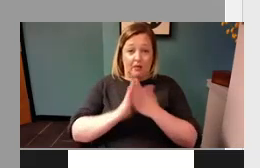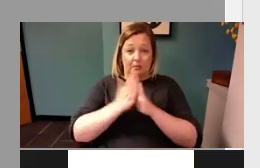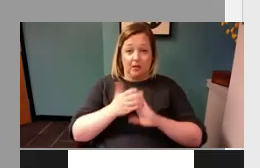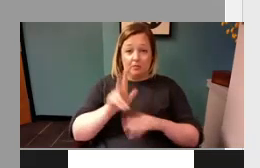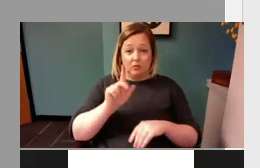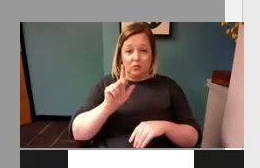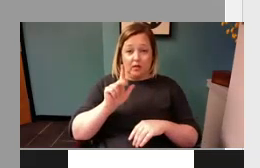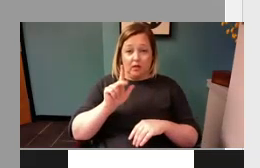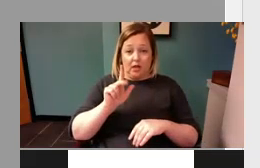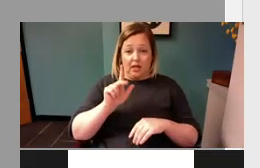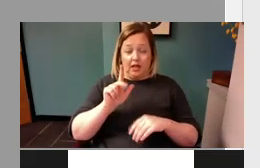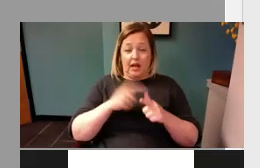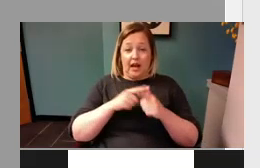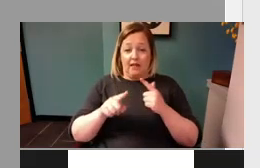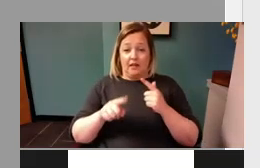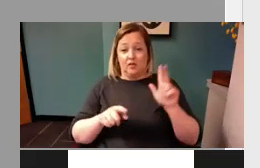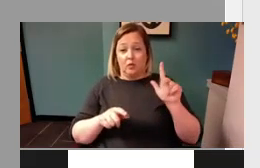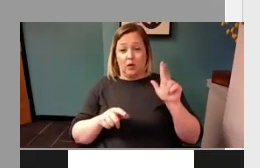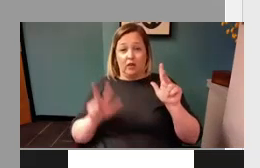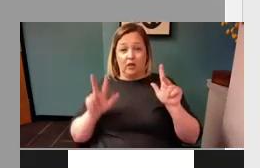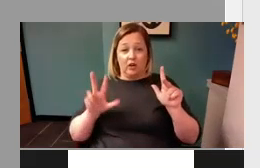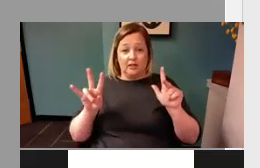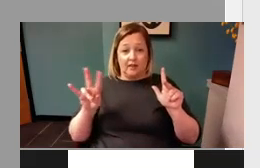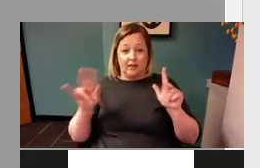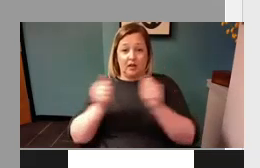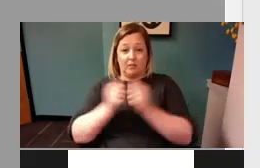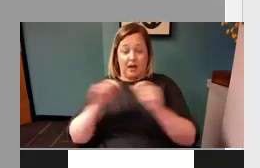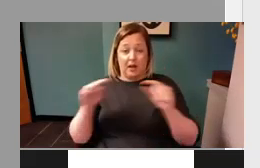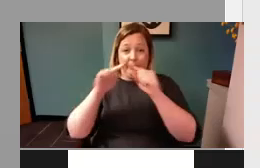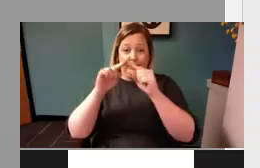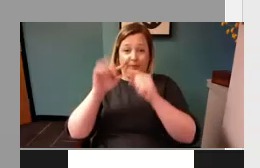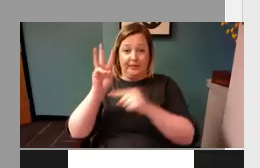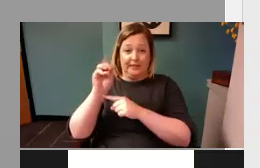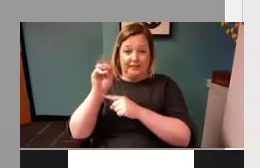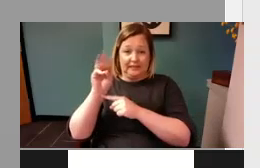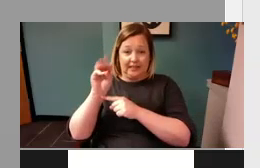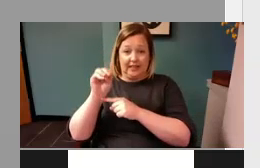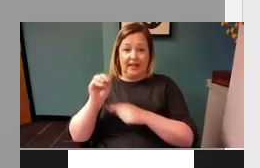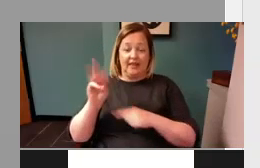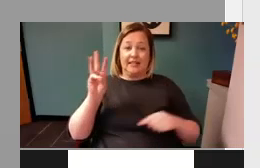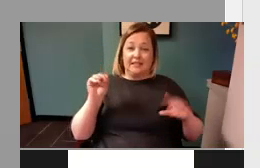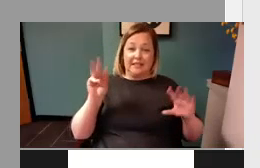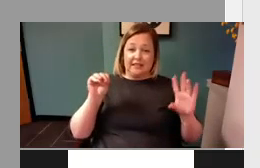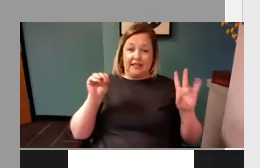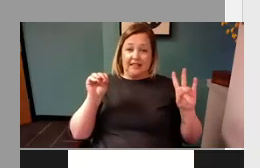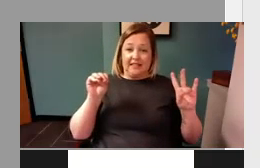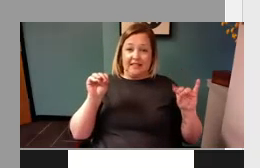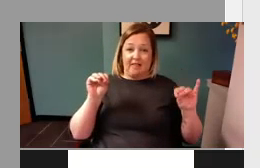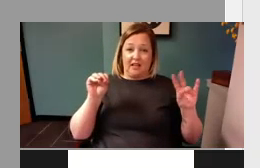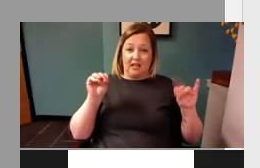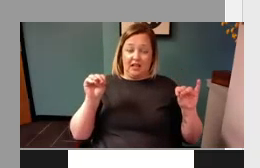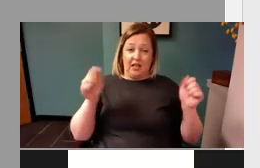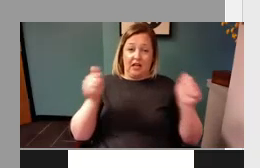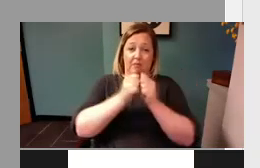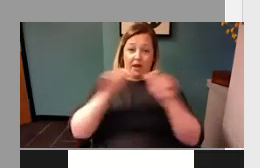to get 60. Then this 60 and A gets combined to get the final set of frequency. Why did we add